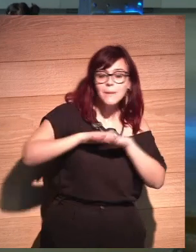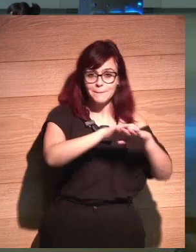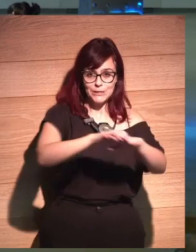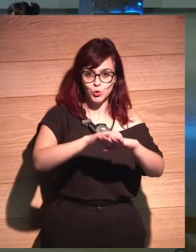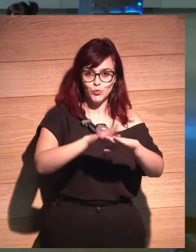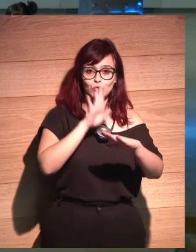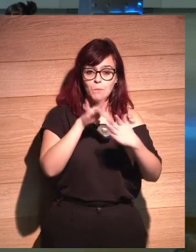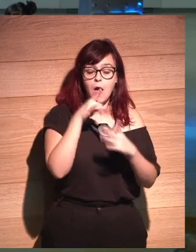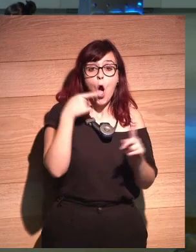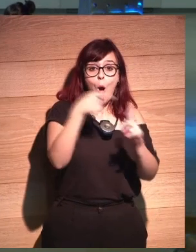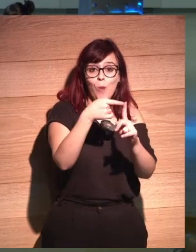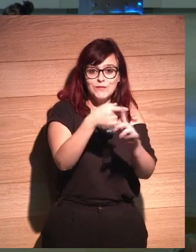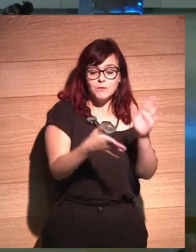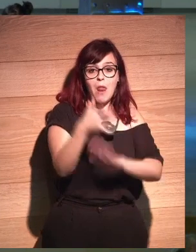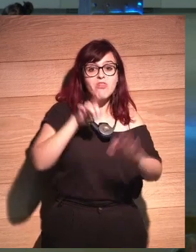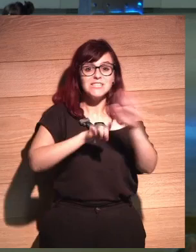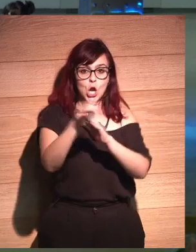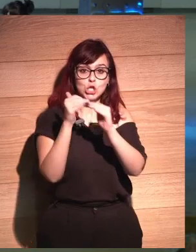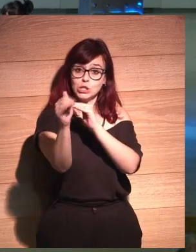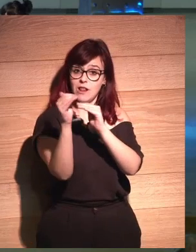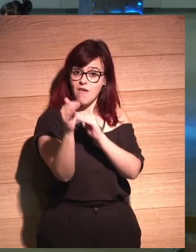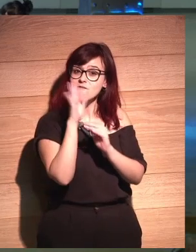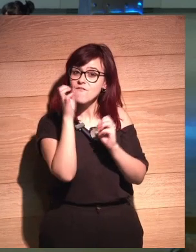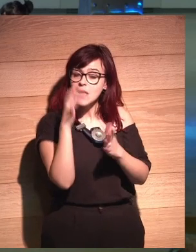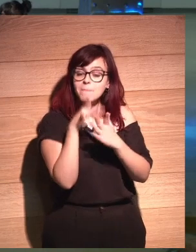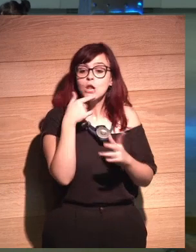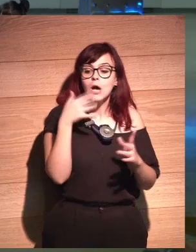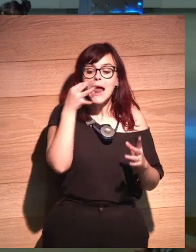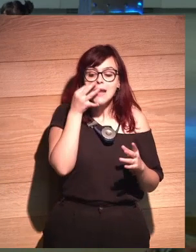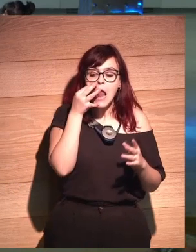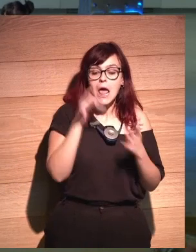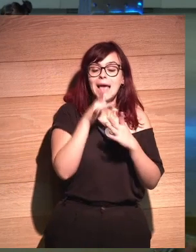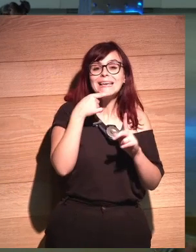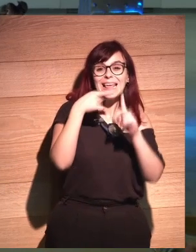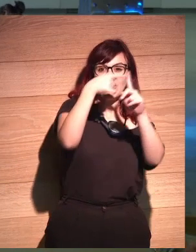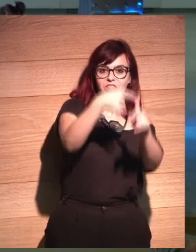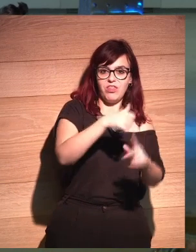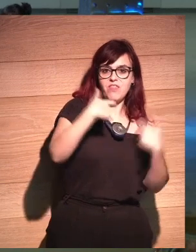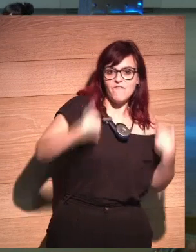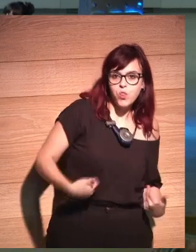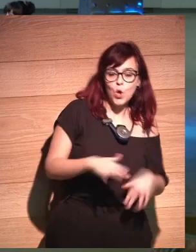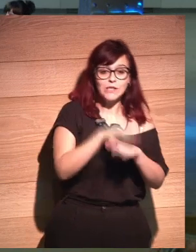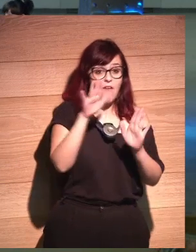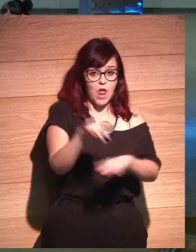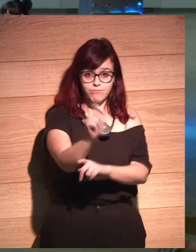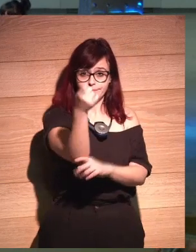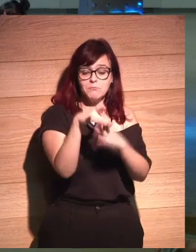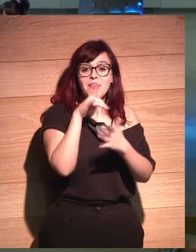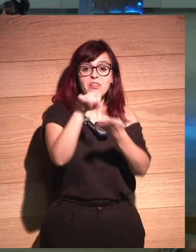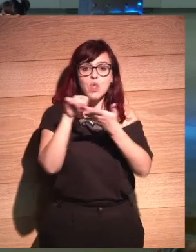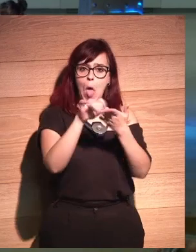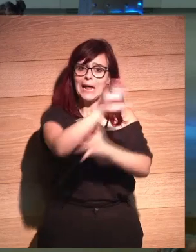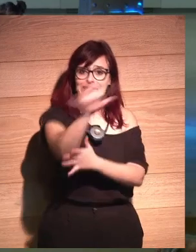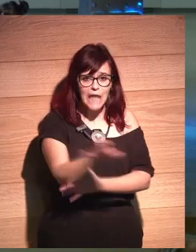2030 agenda, the goals. They are going to be evaluated. He said that it will be the